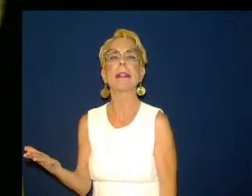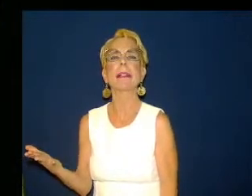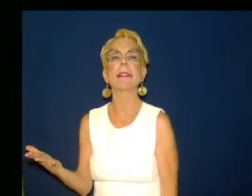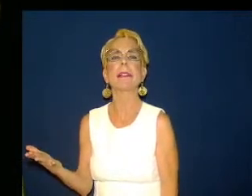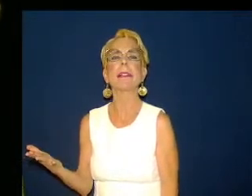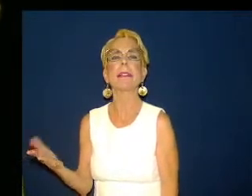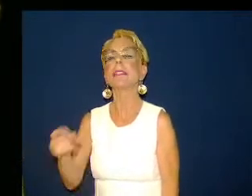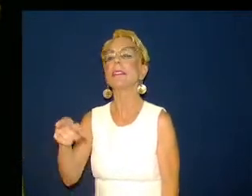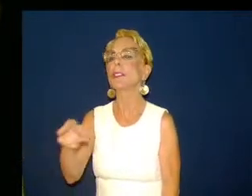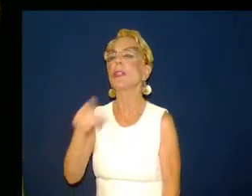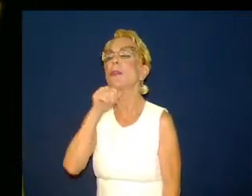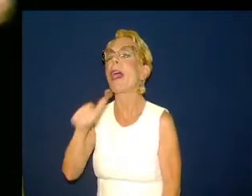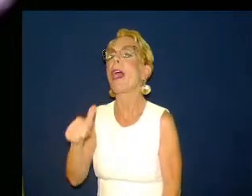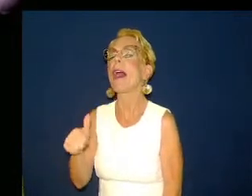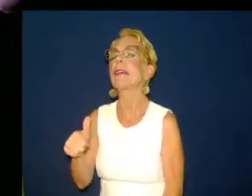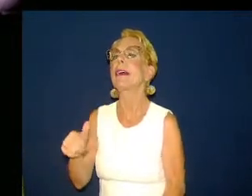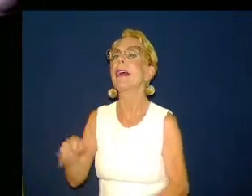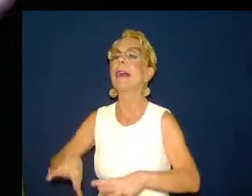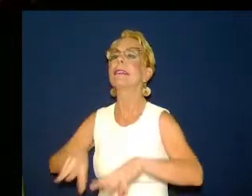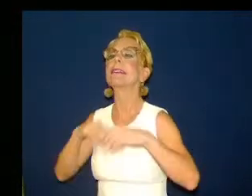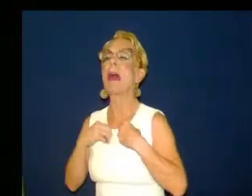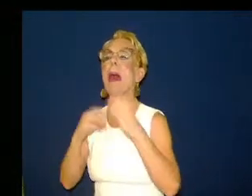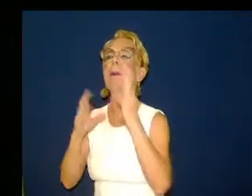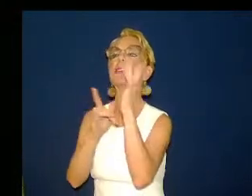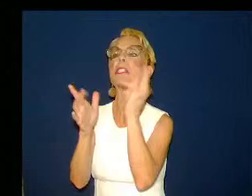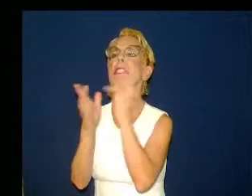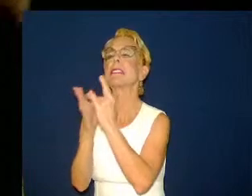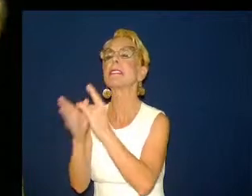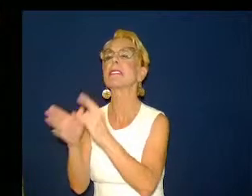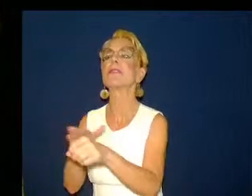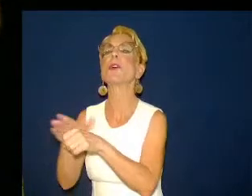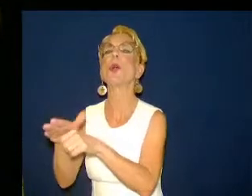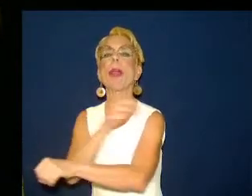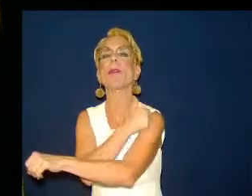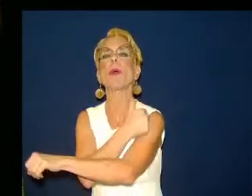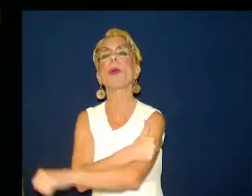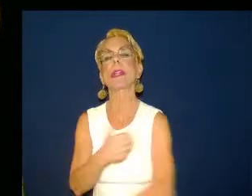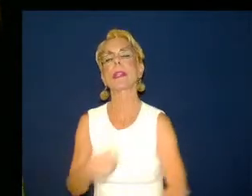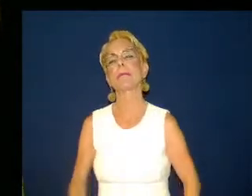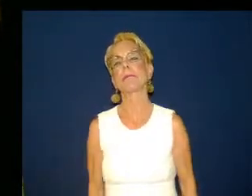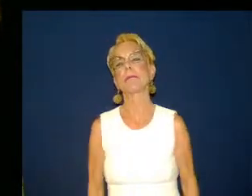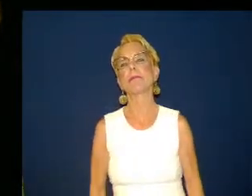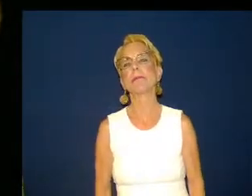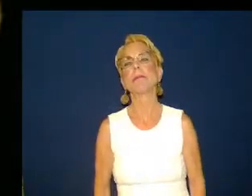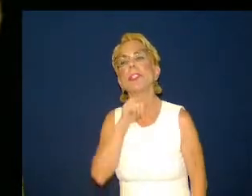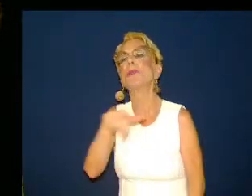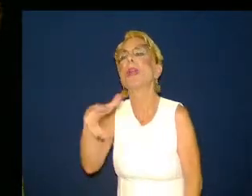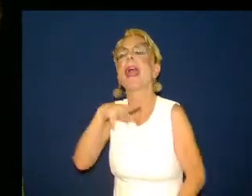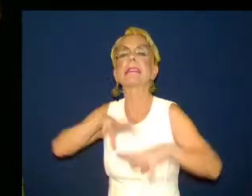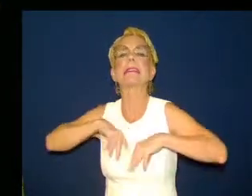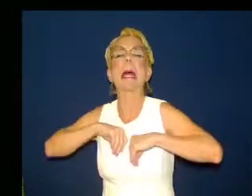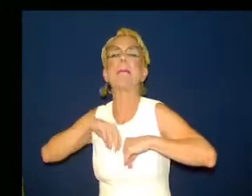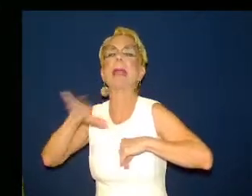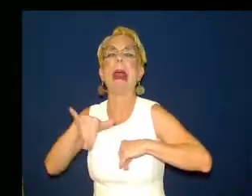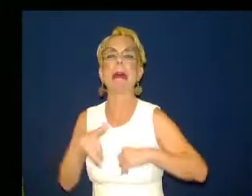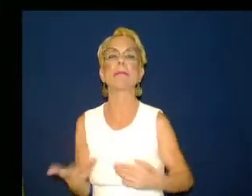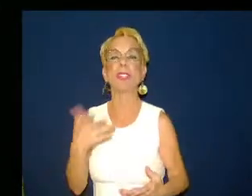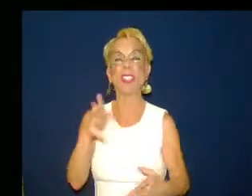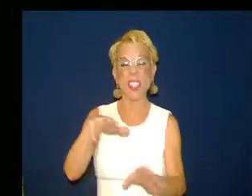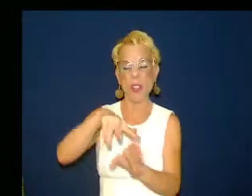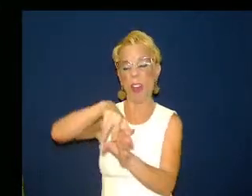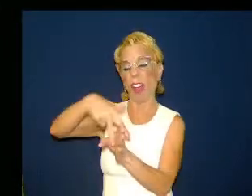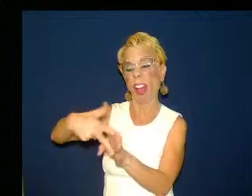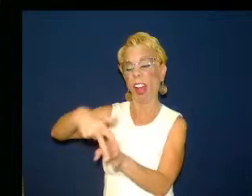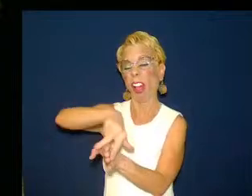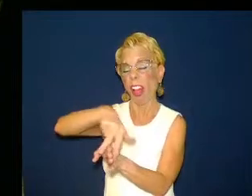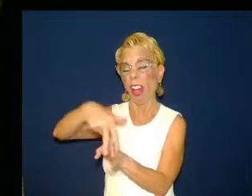your total authority. Now, I'm not judging you. I don't know who you are, but the Holy Spirit just wanted me to speak that. So if that's you, you may want